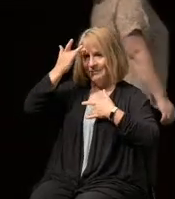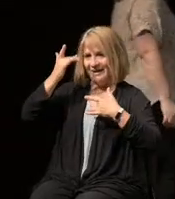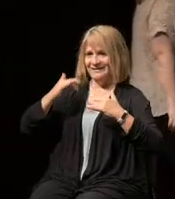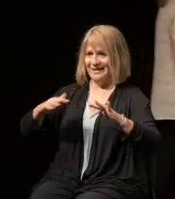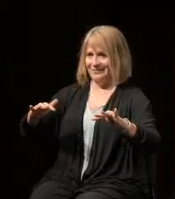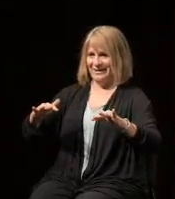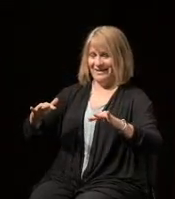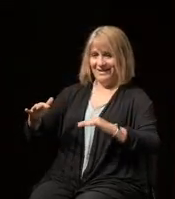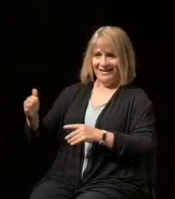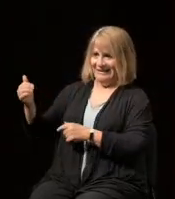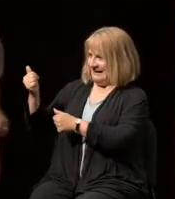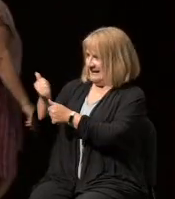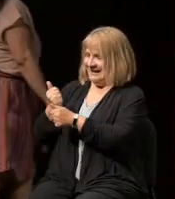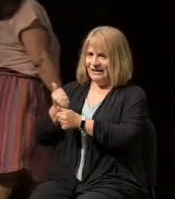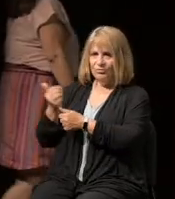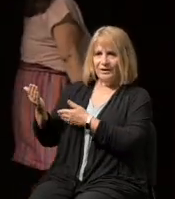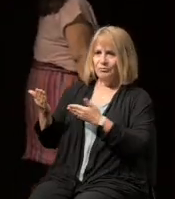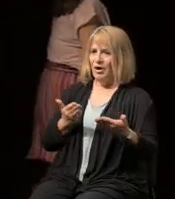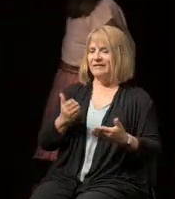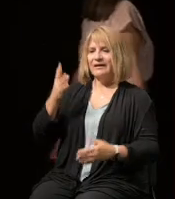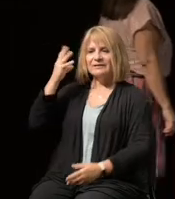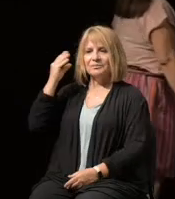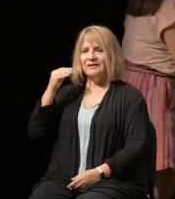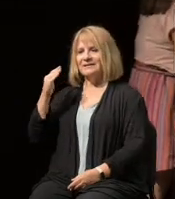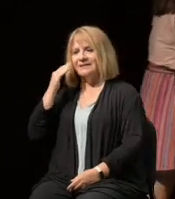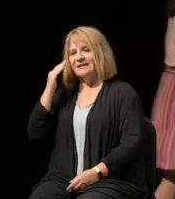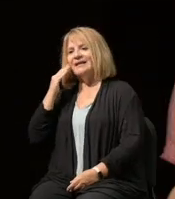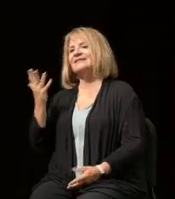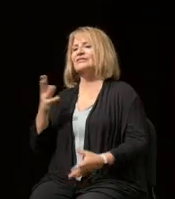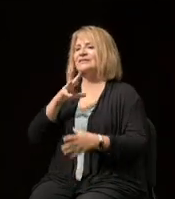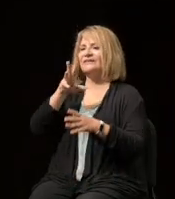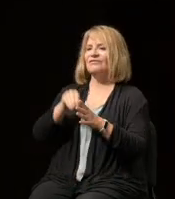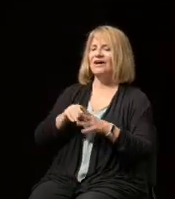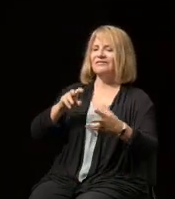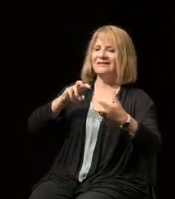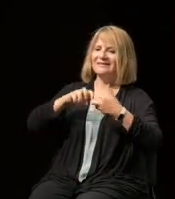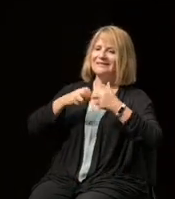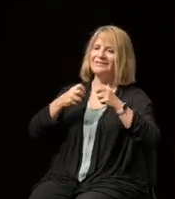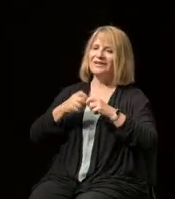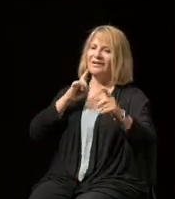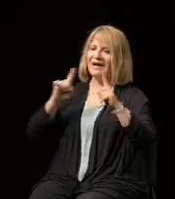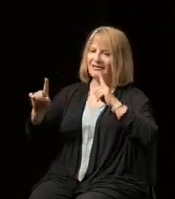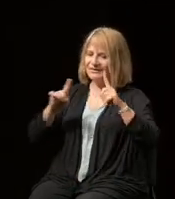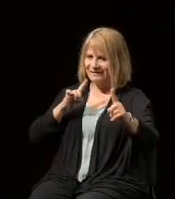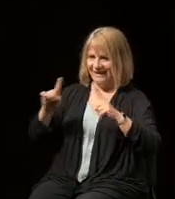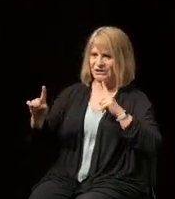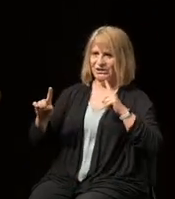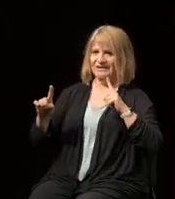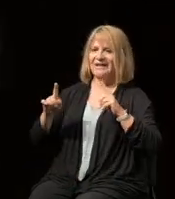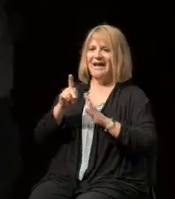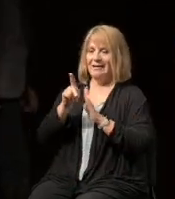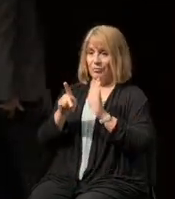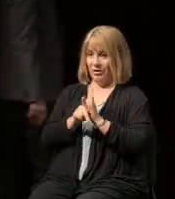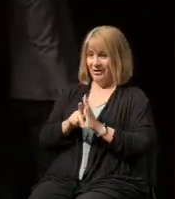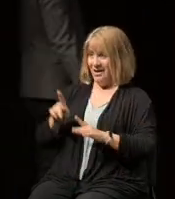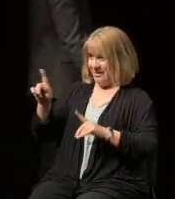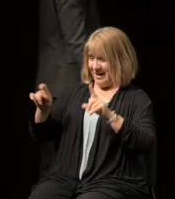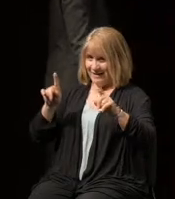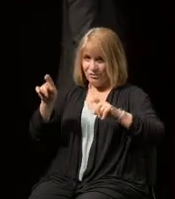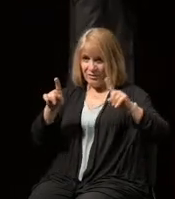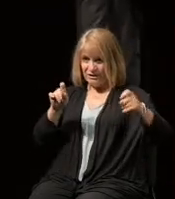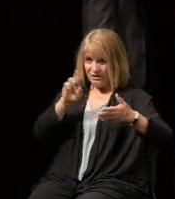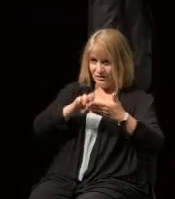their experience and knowledge into the difficult conversations of protocol. They asked questions, researched